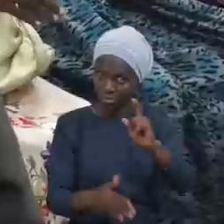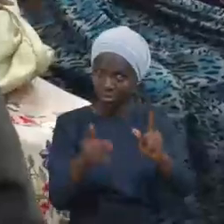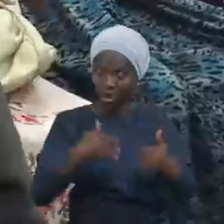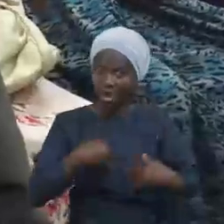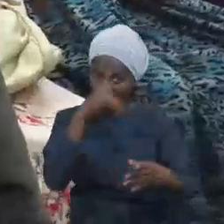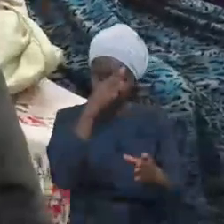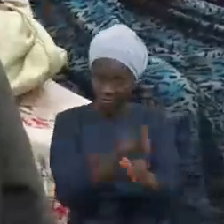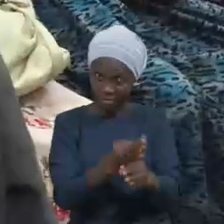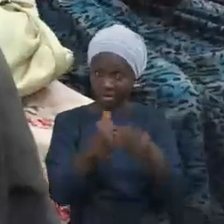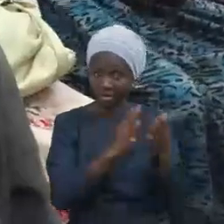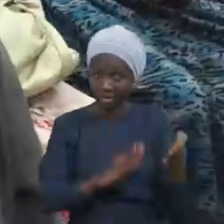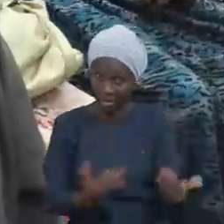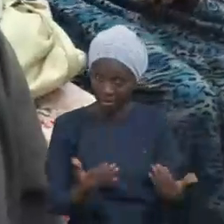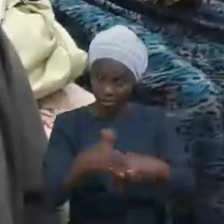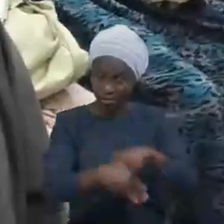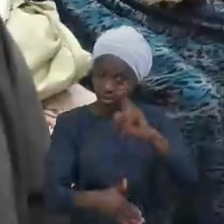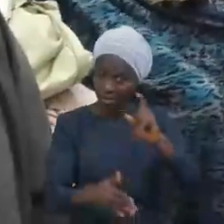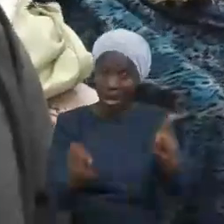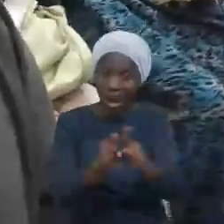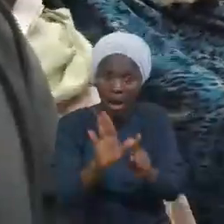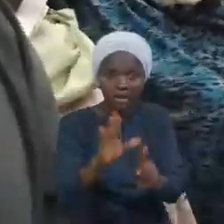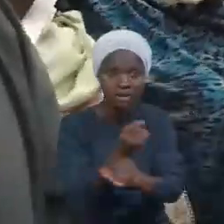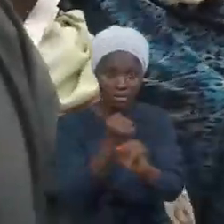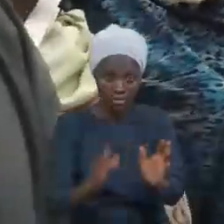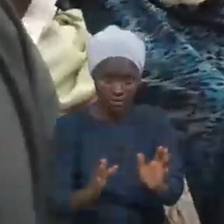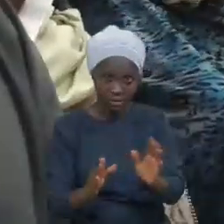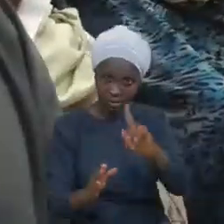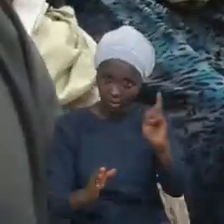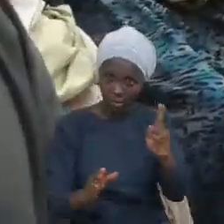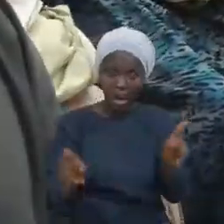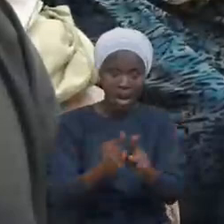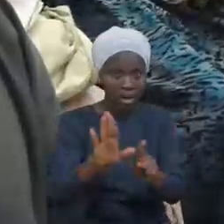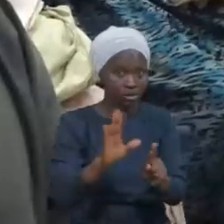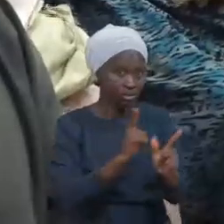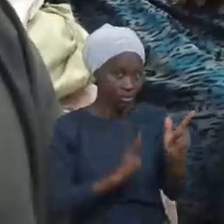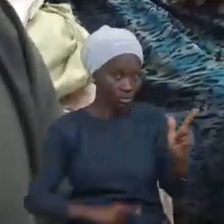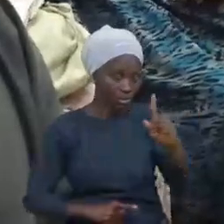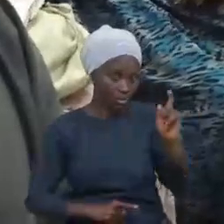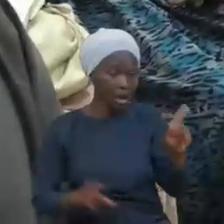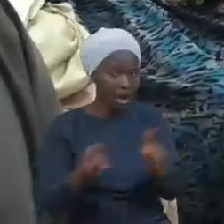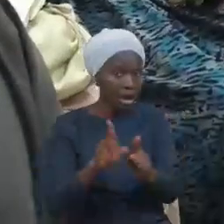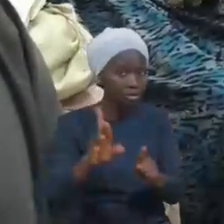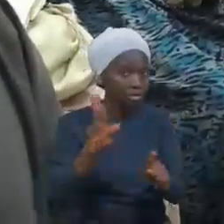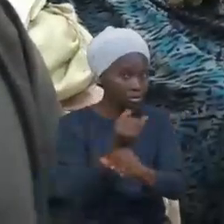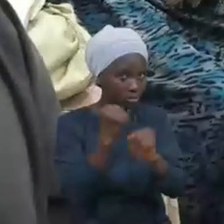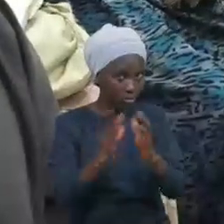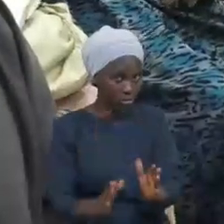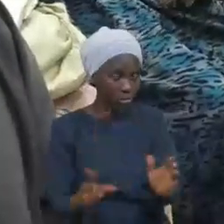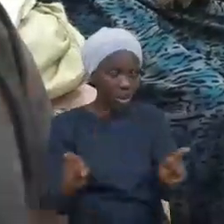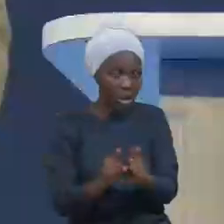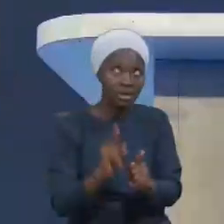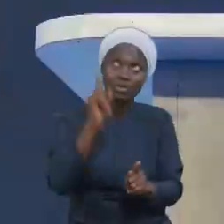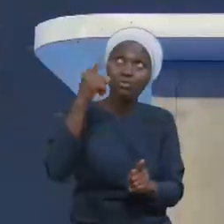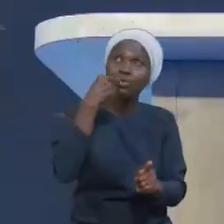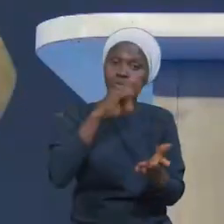tonight as your Savior, as your Lord, as your Redeemer, as the one that died for